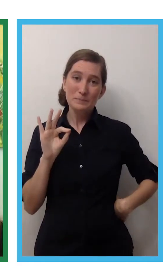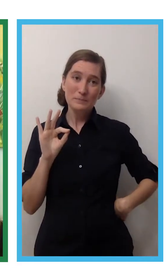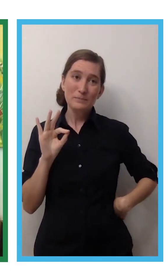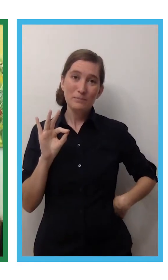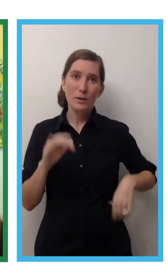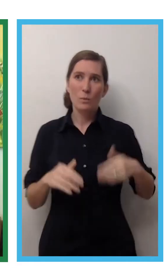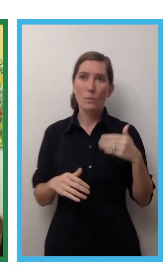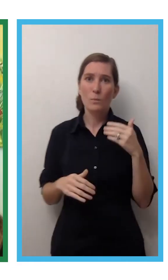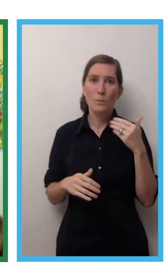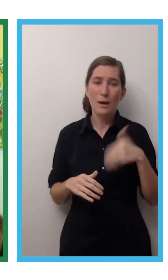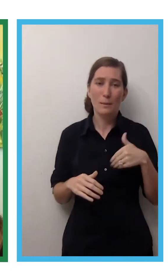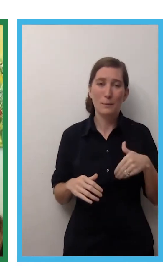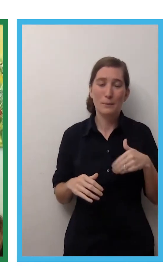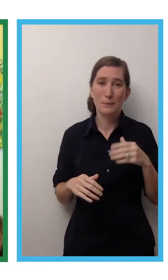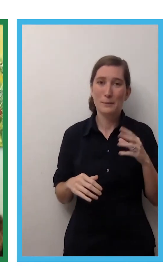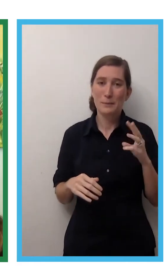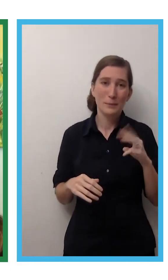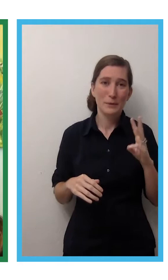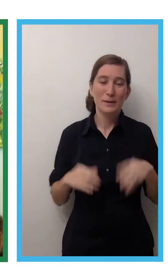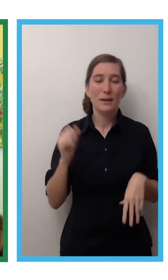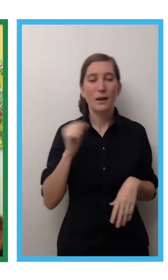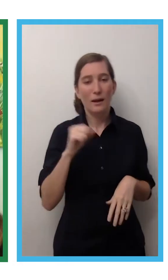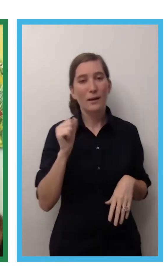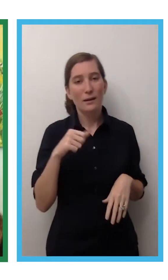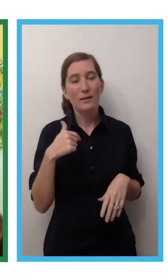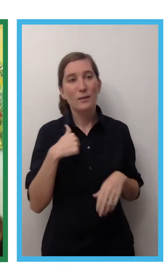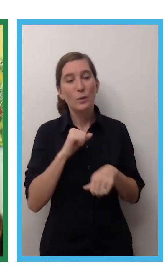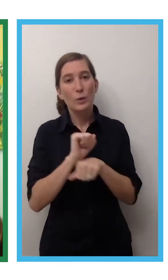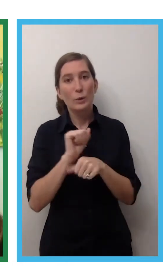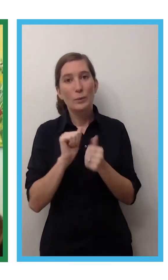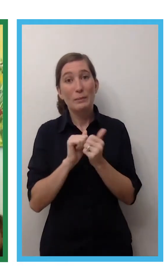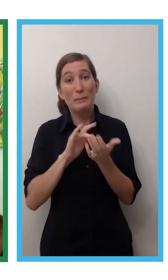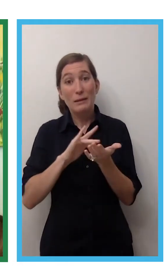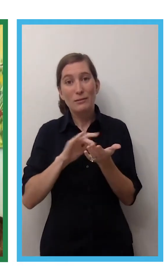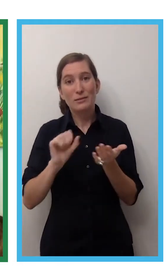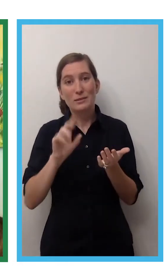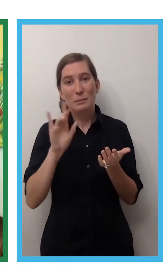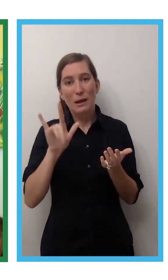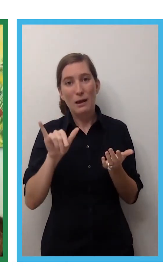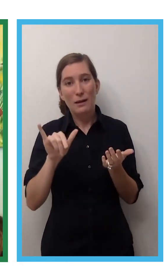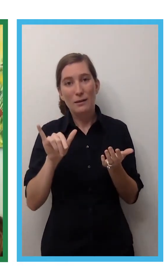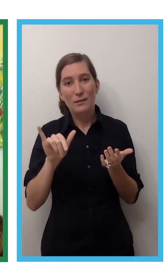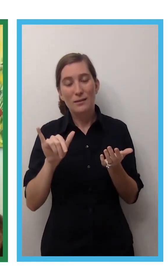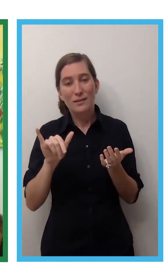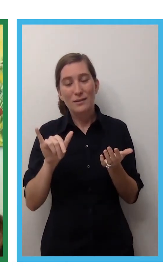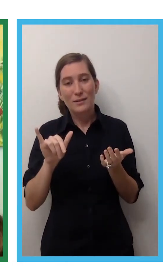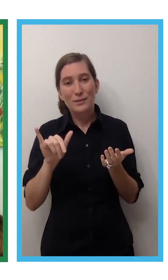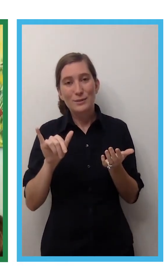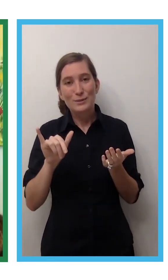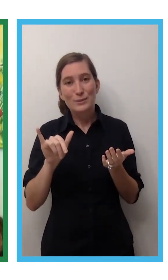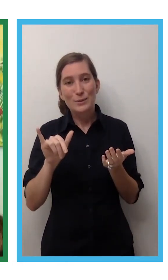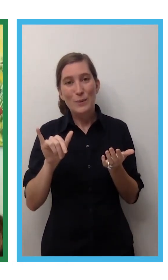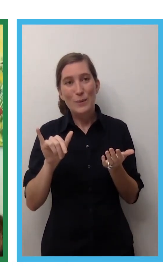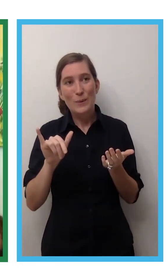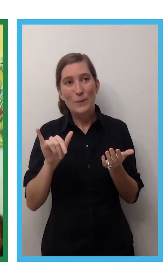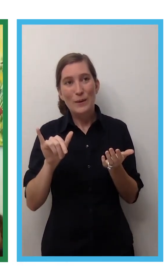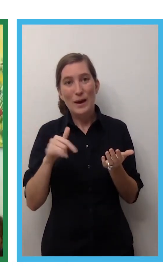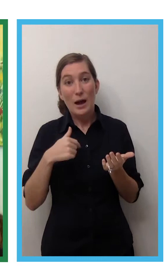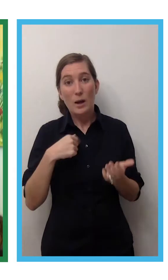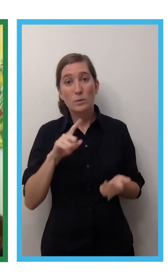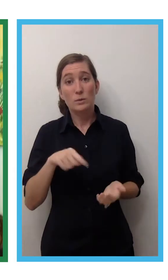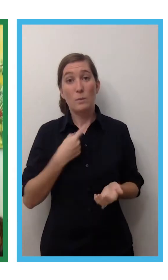And I was working for a welding and medical supply. So I was the only female for